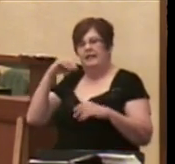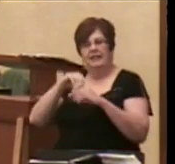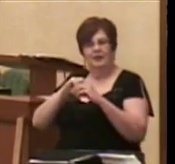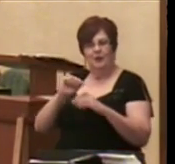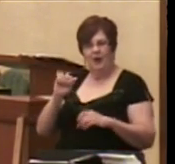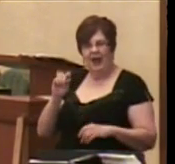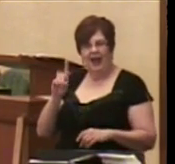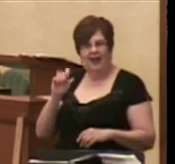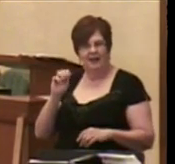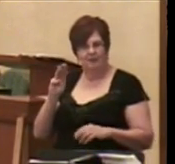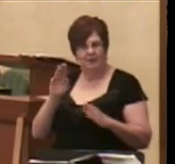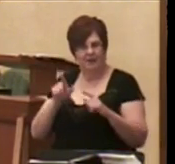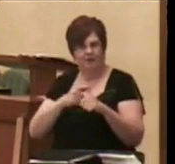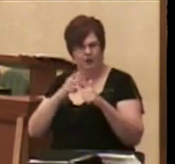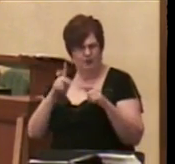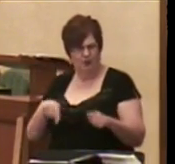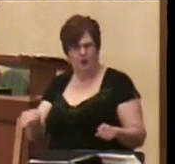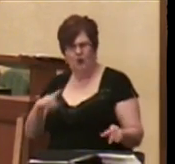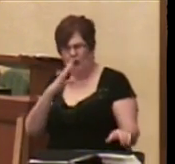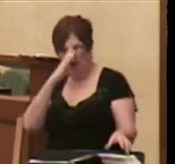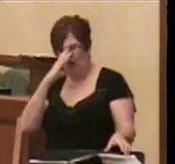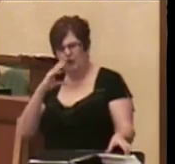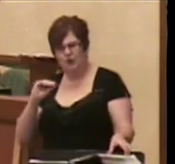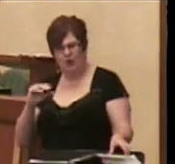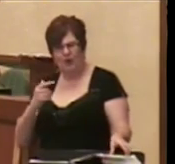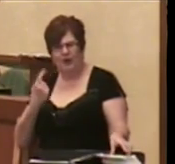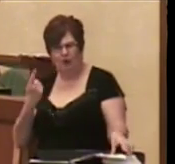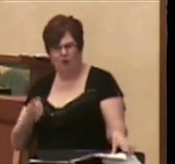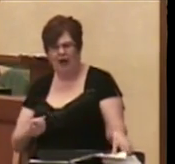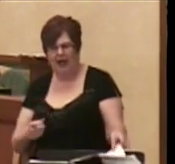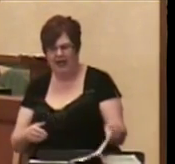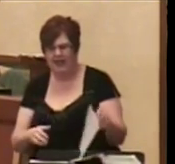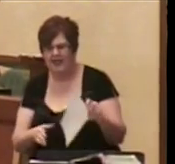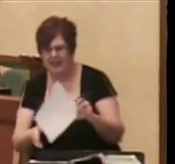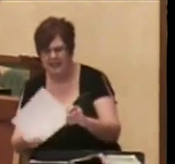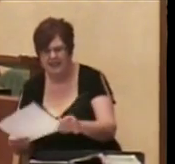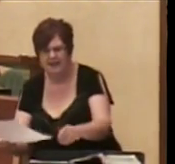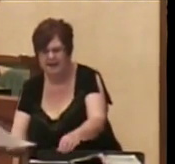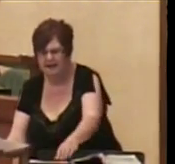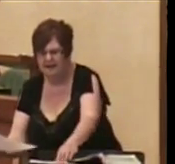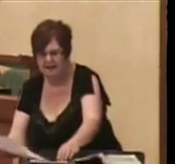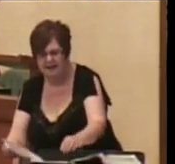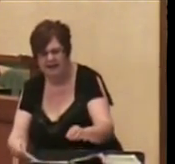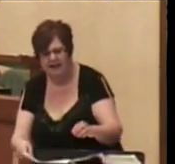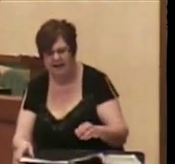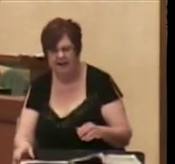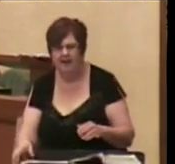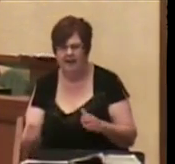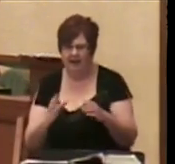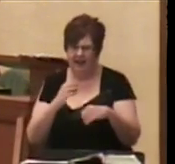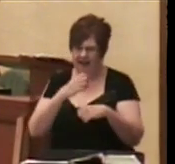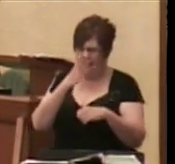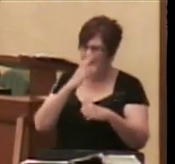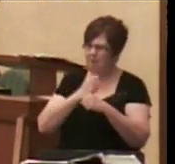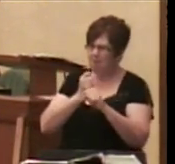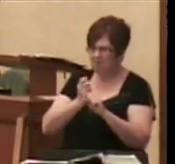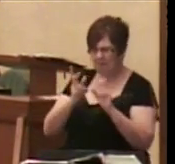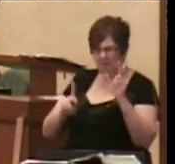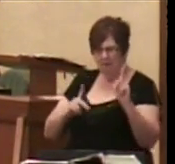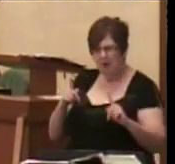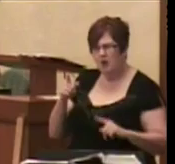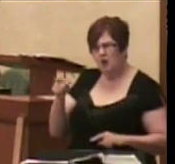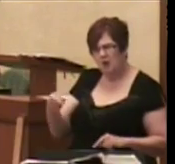the first human being. You know that story, right? When God was creating, God created human beings, you and me, and